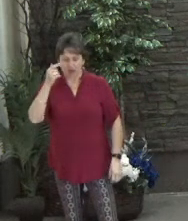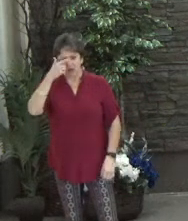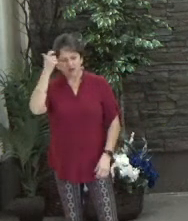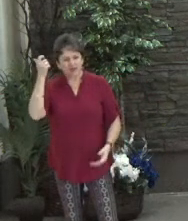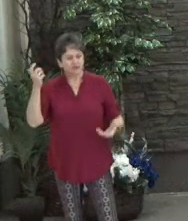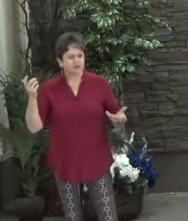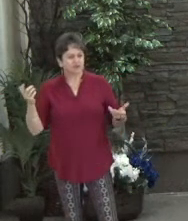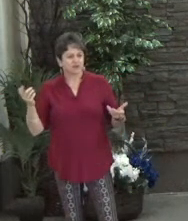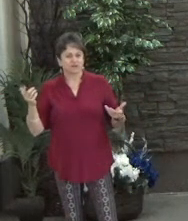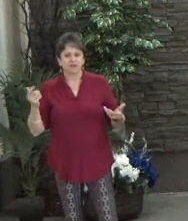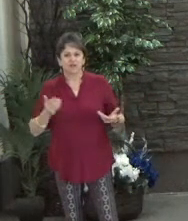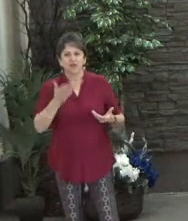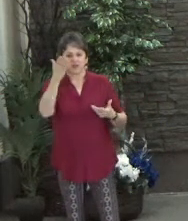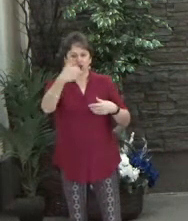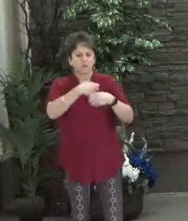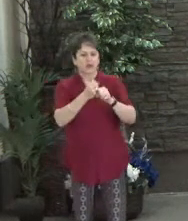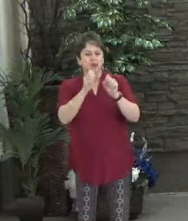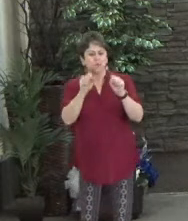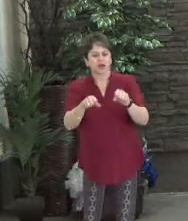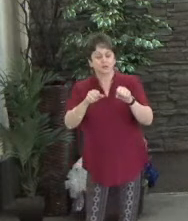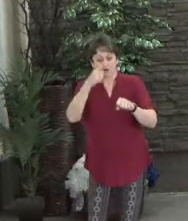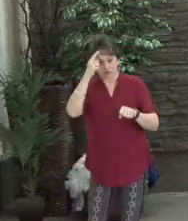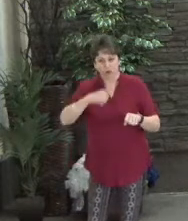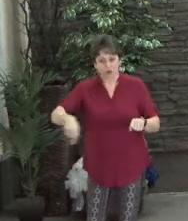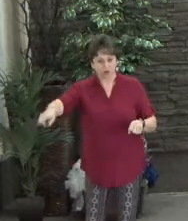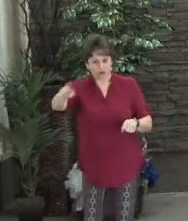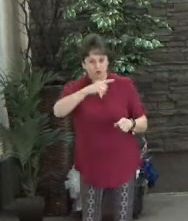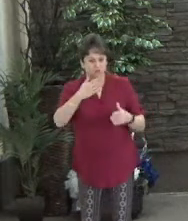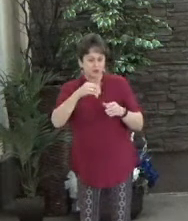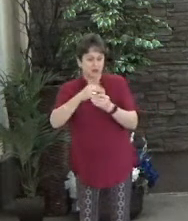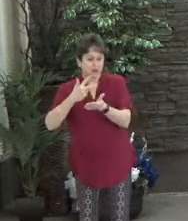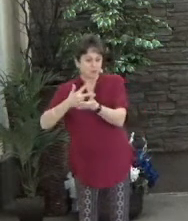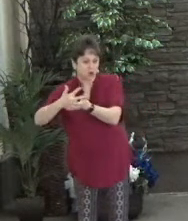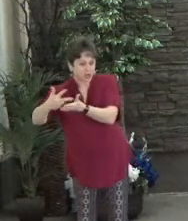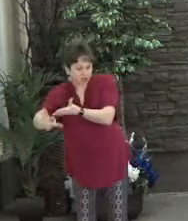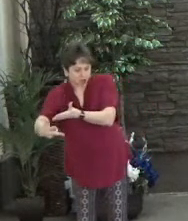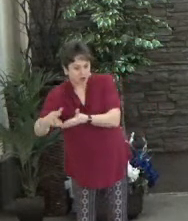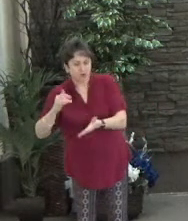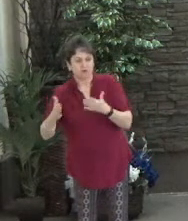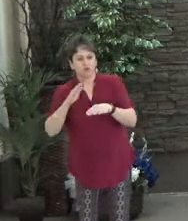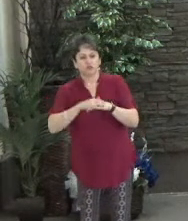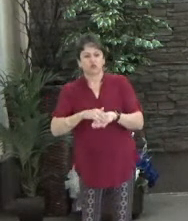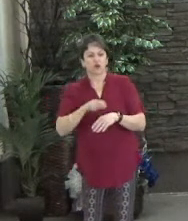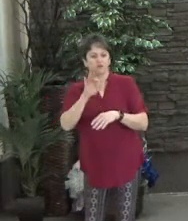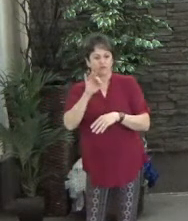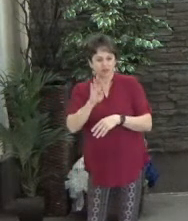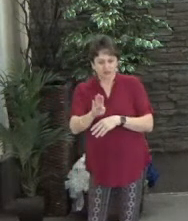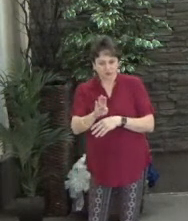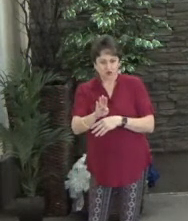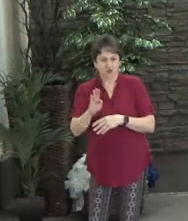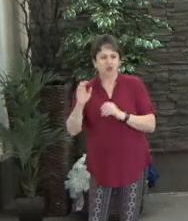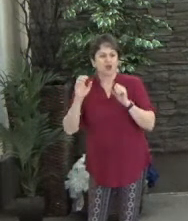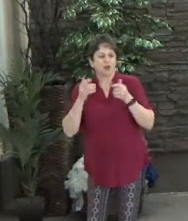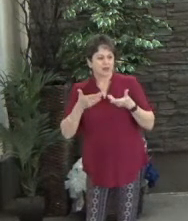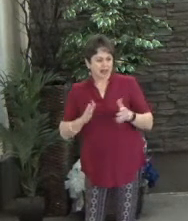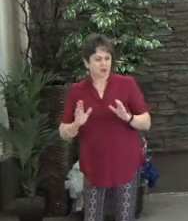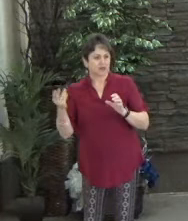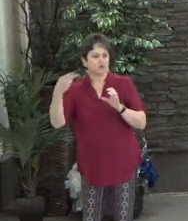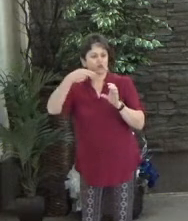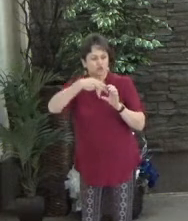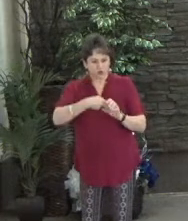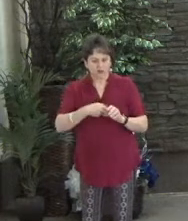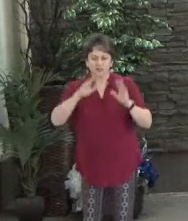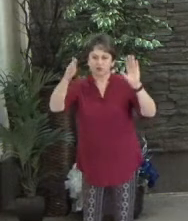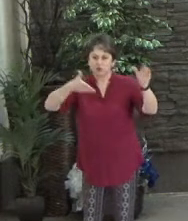because they're making it possible for those who may be in our parking lot, those who may be on Facebook, to join us. And so